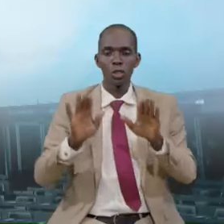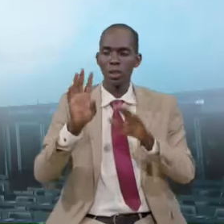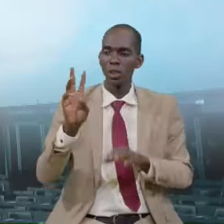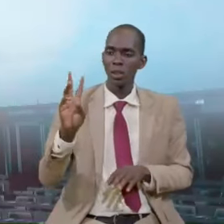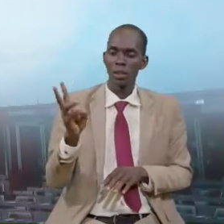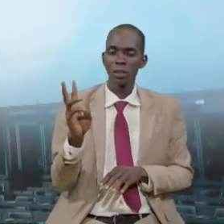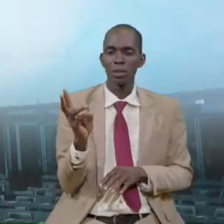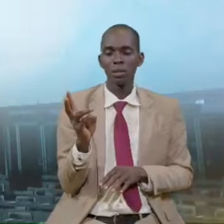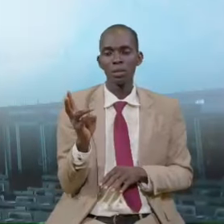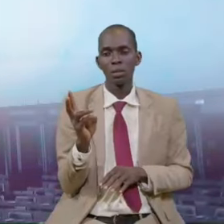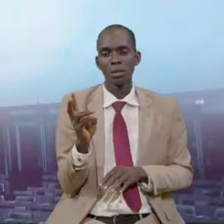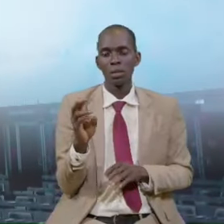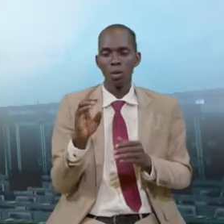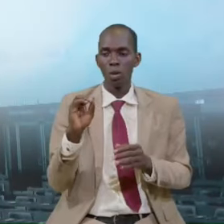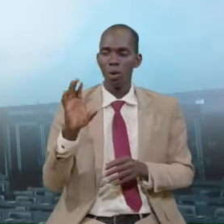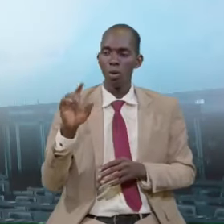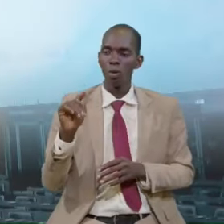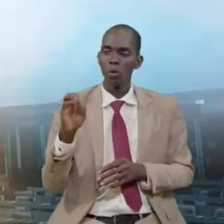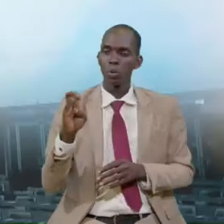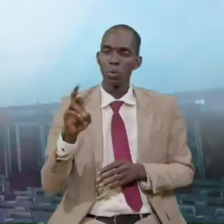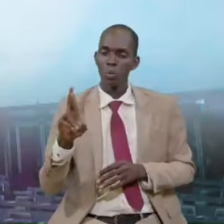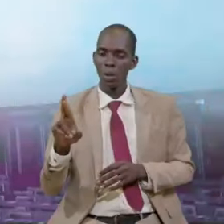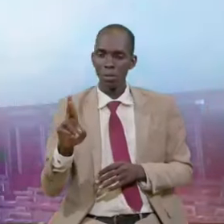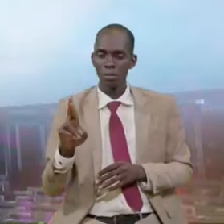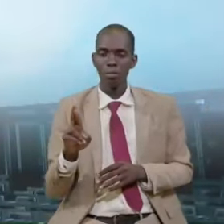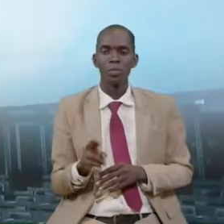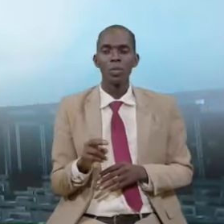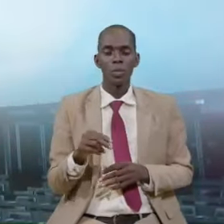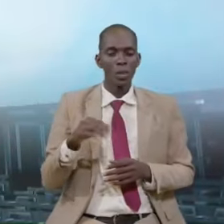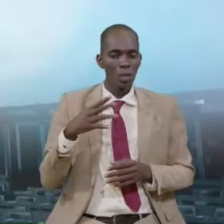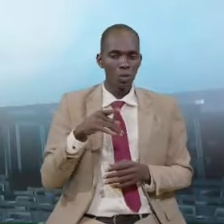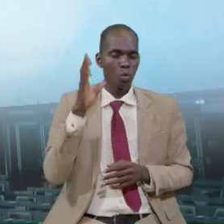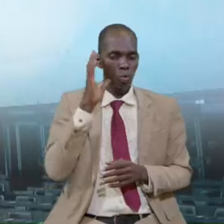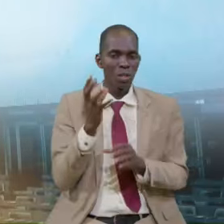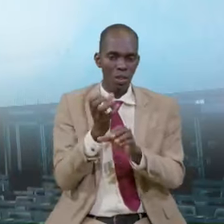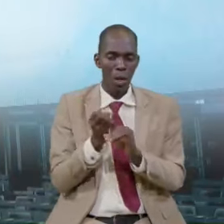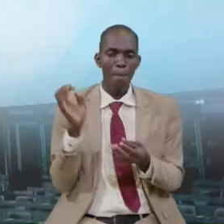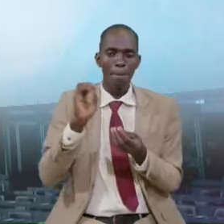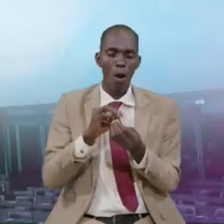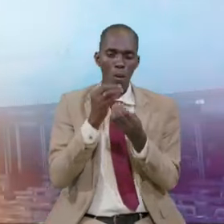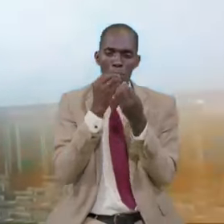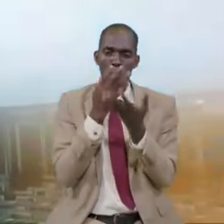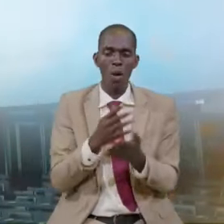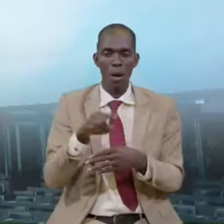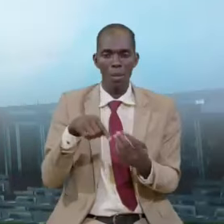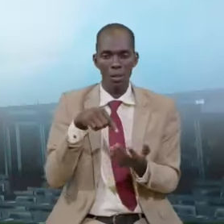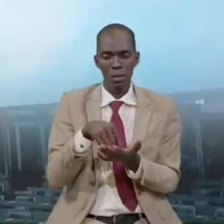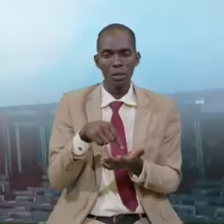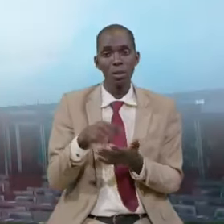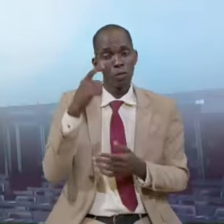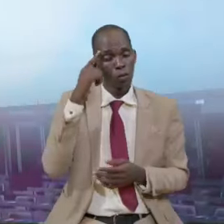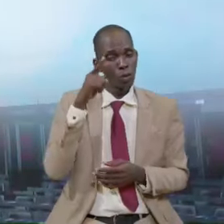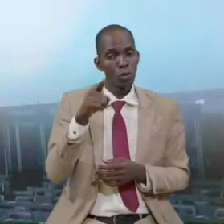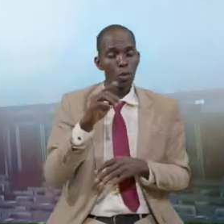globally. We'll give you more details about this, those online, and because our pastor